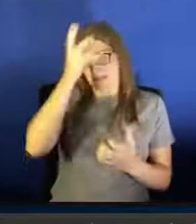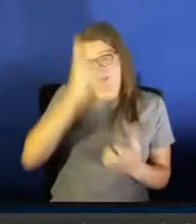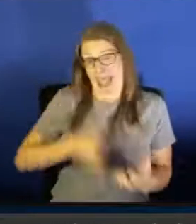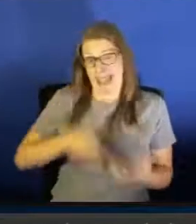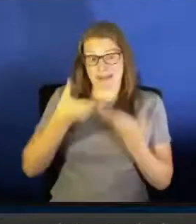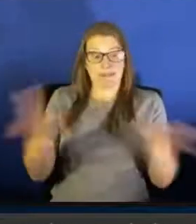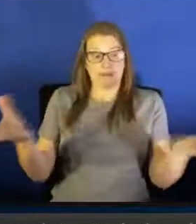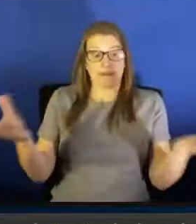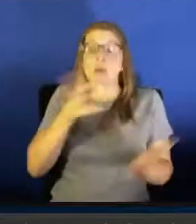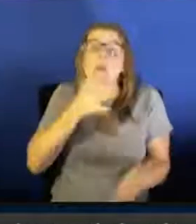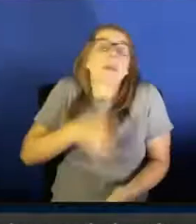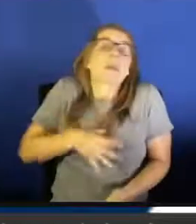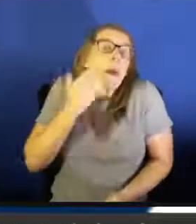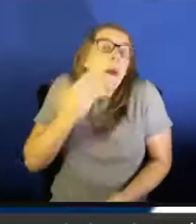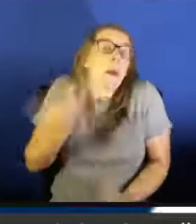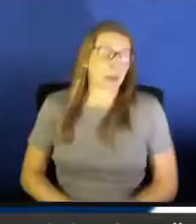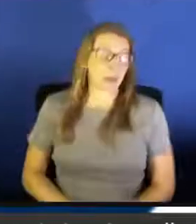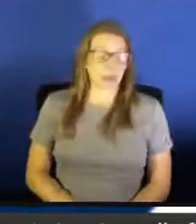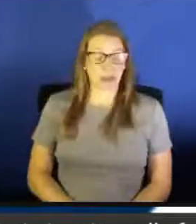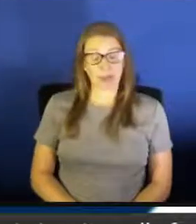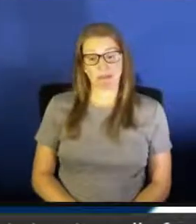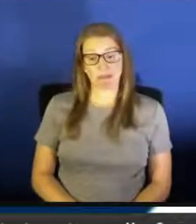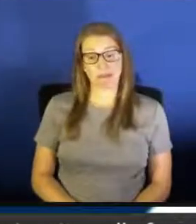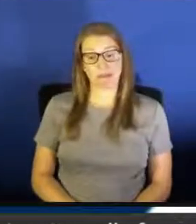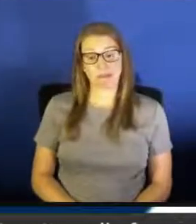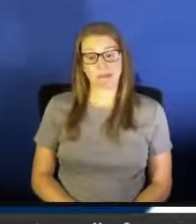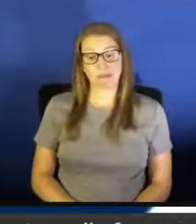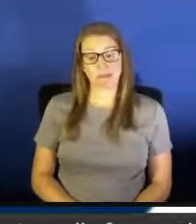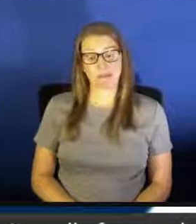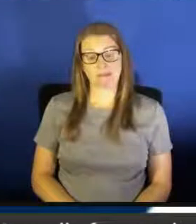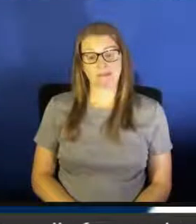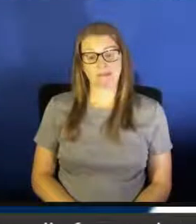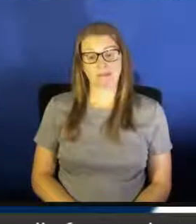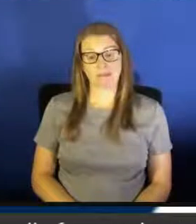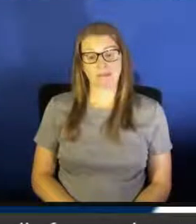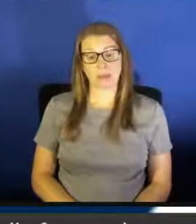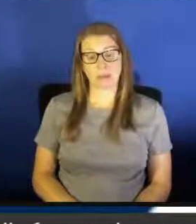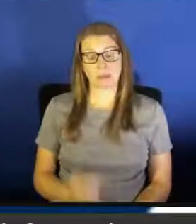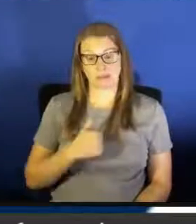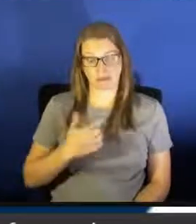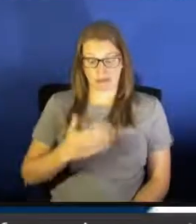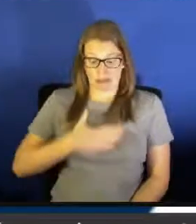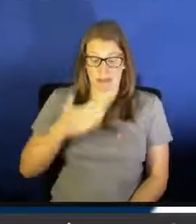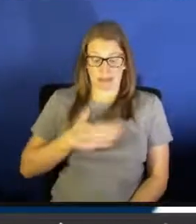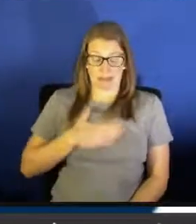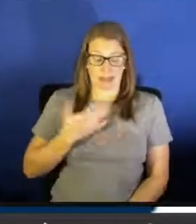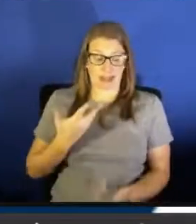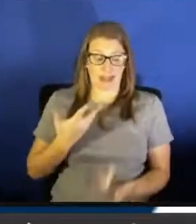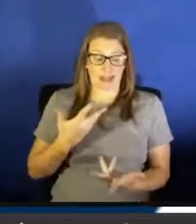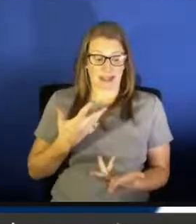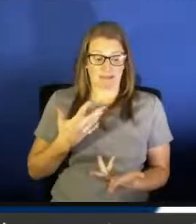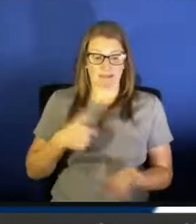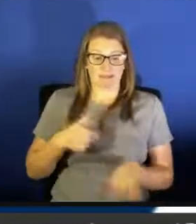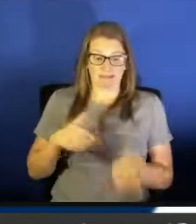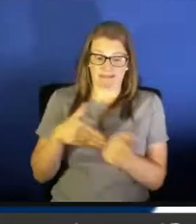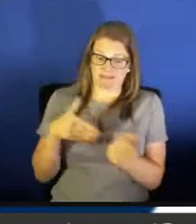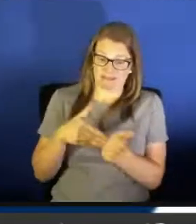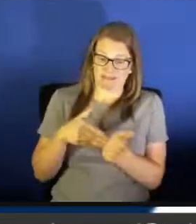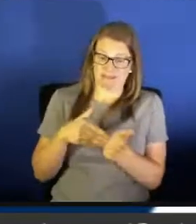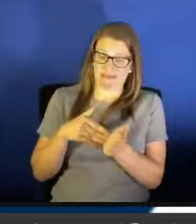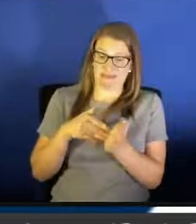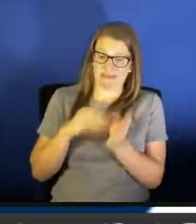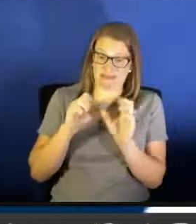women to know? Well, I'm just so pleased to practice in an era in which we have such wonderful tools and